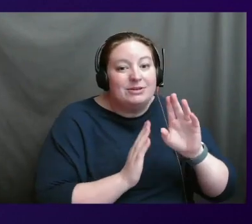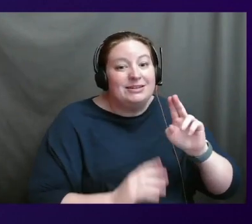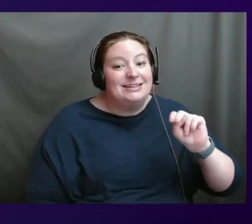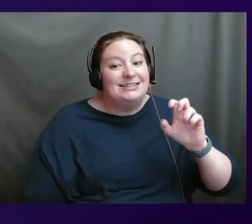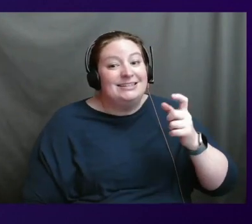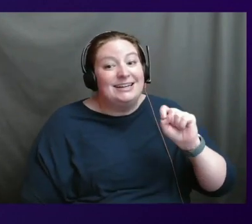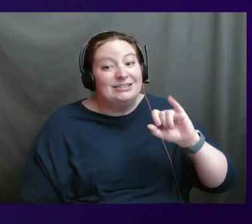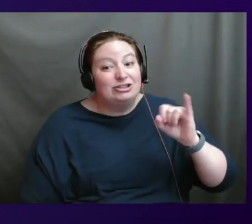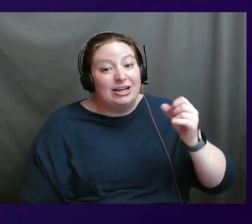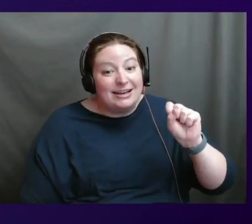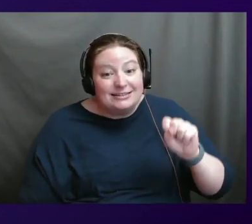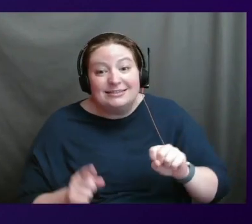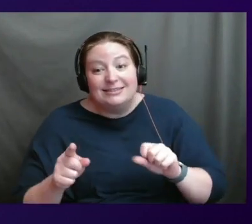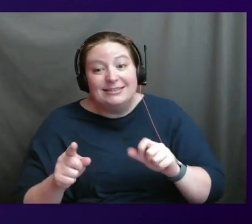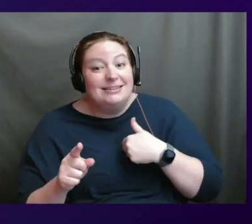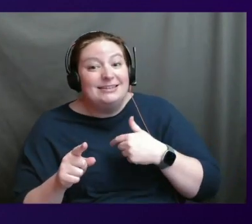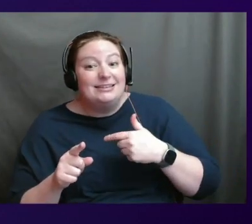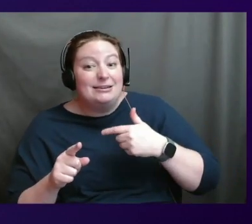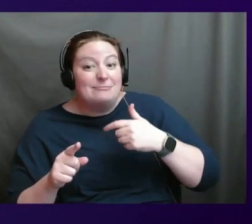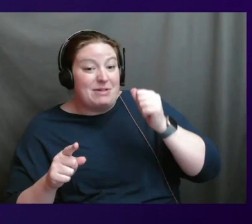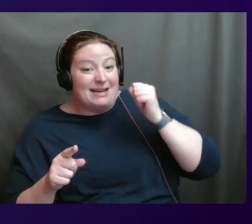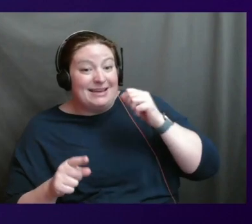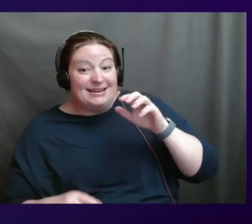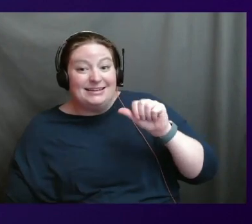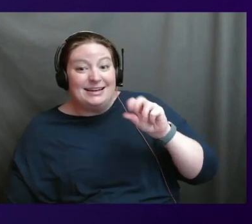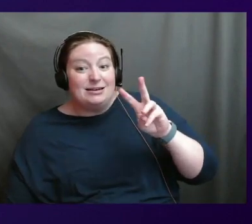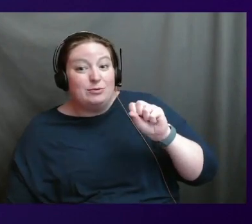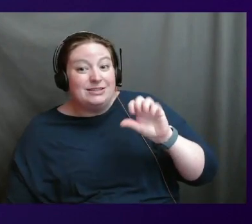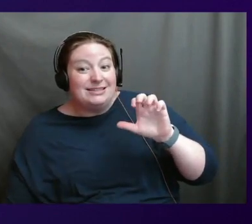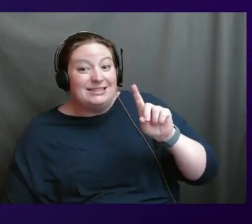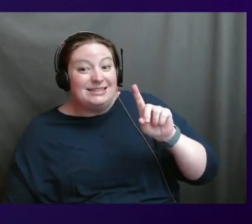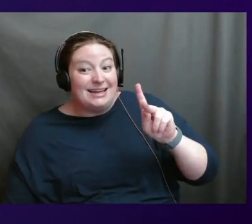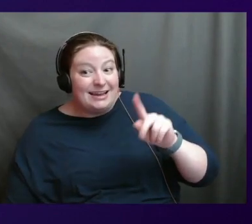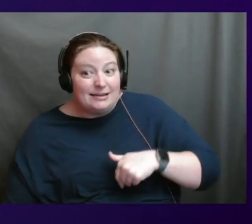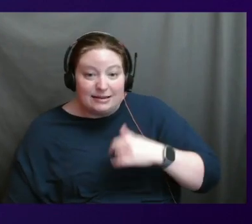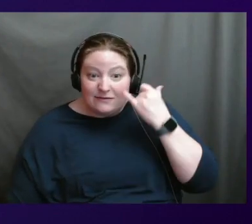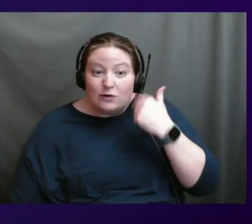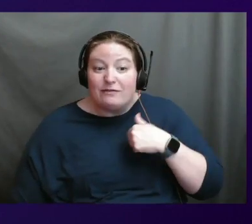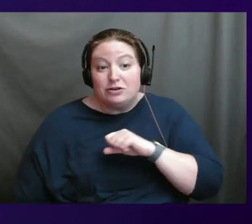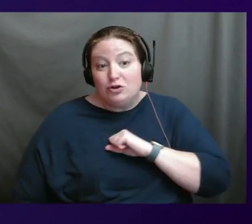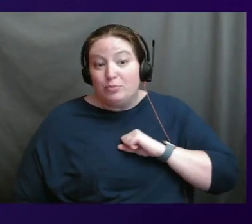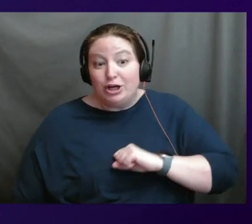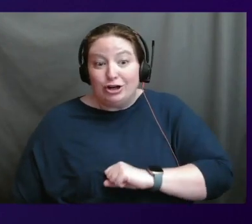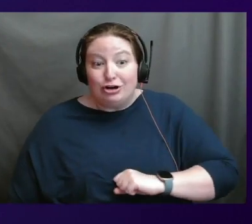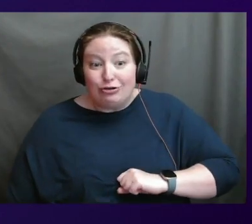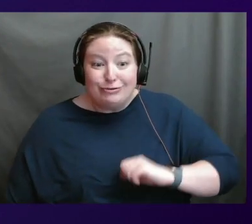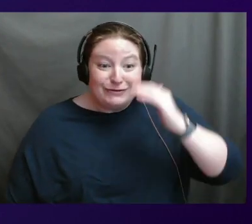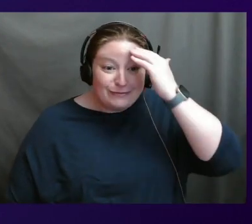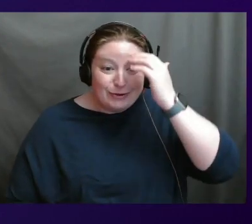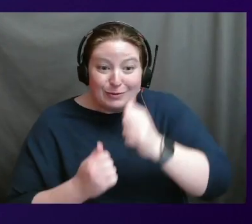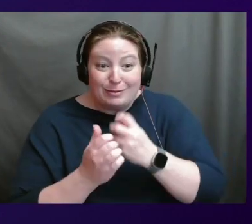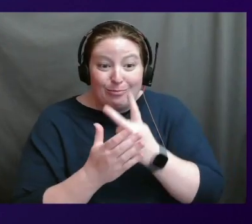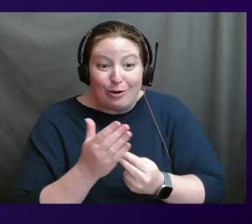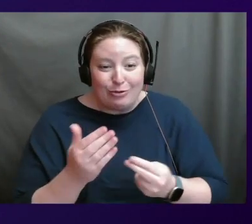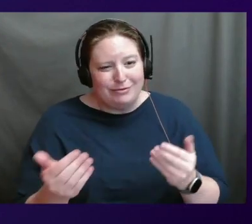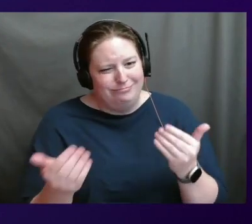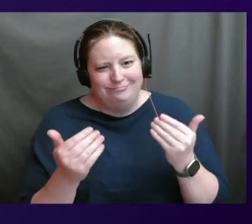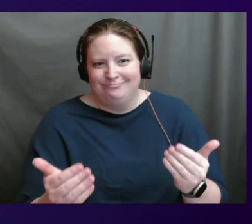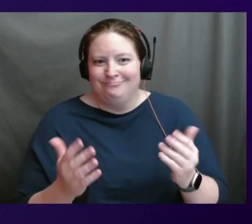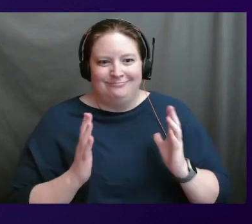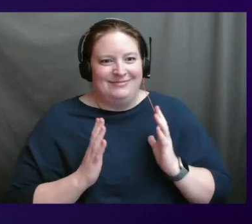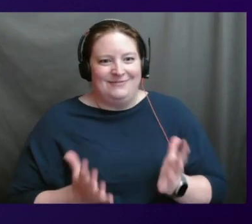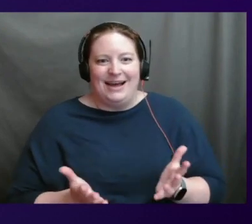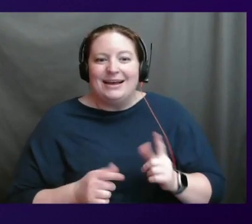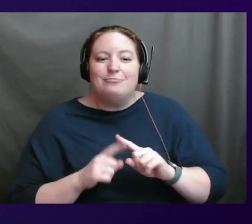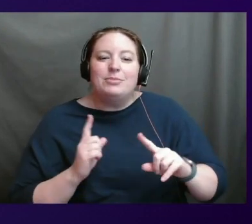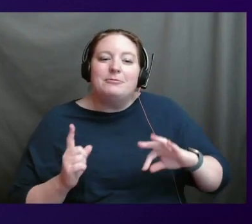developing in CDK, or if you have some superhero and they're familiar with both, by all means. The core benefit here is that we have